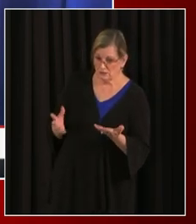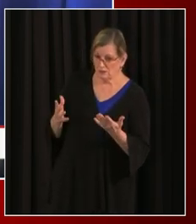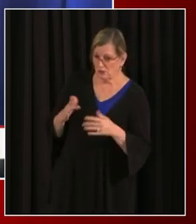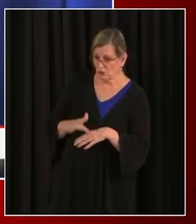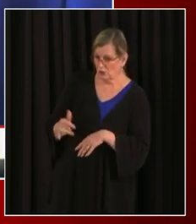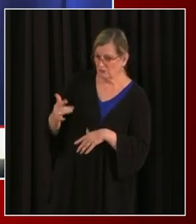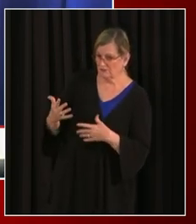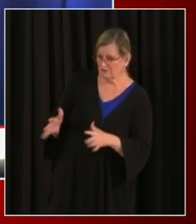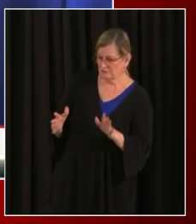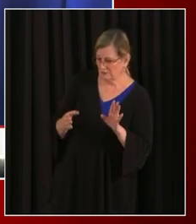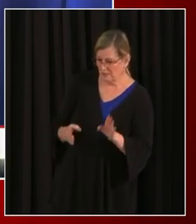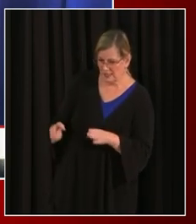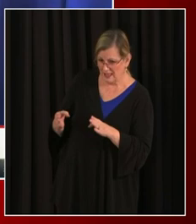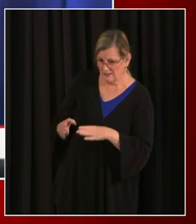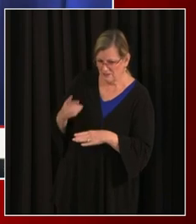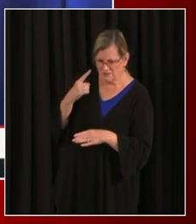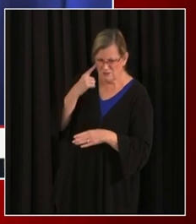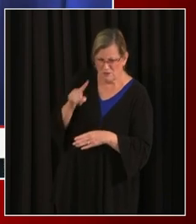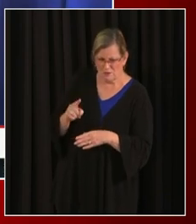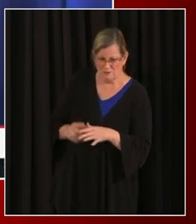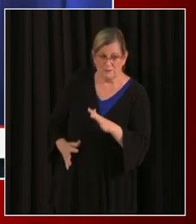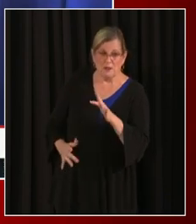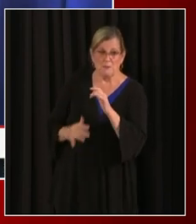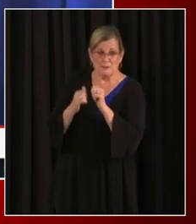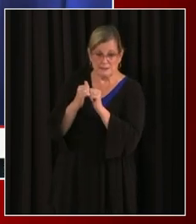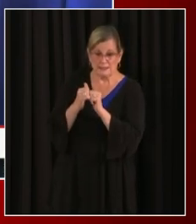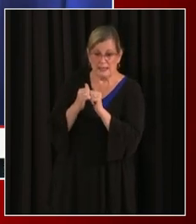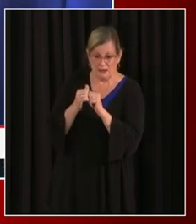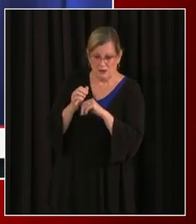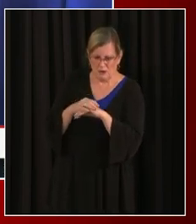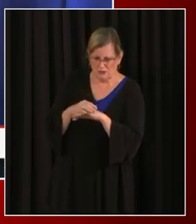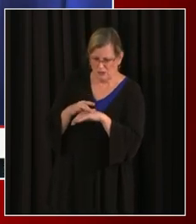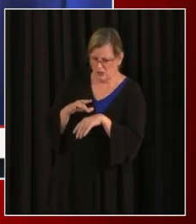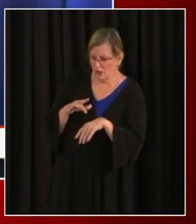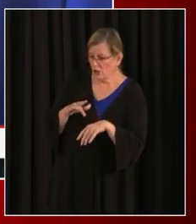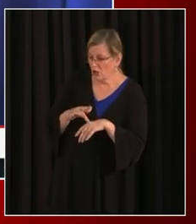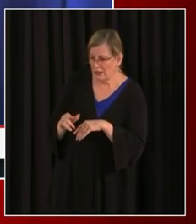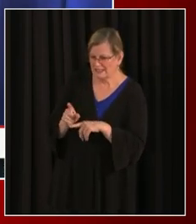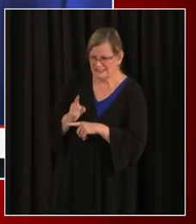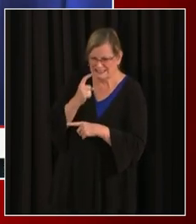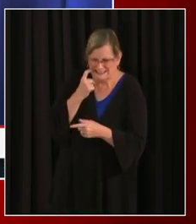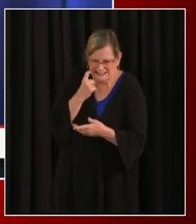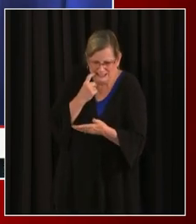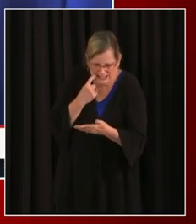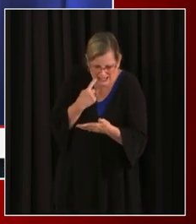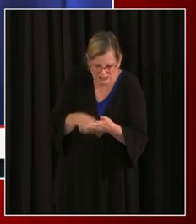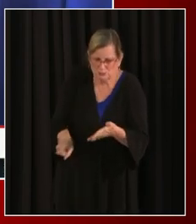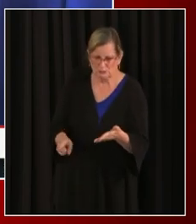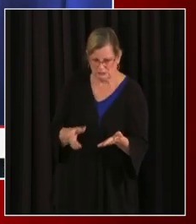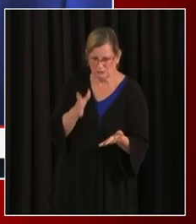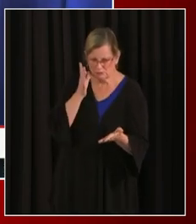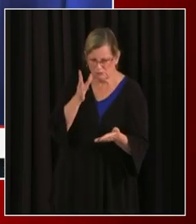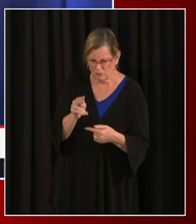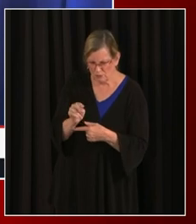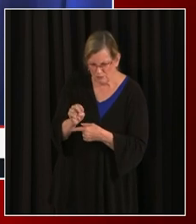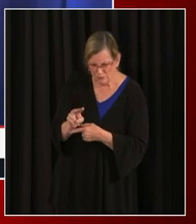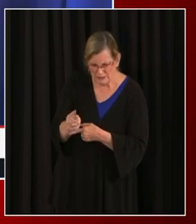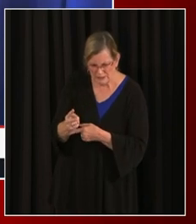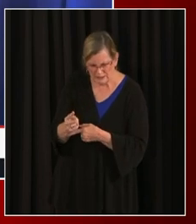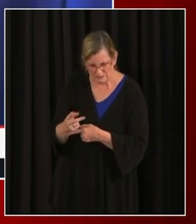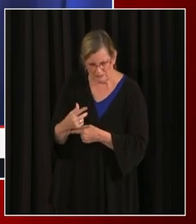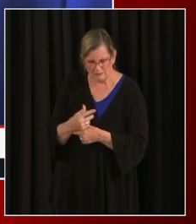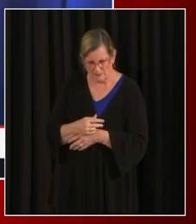we're preparing for an update as early as next week on some of the details of what term 2 could be for our students